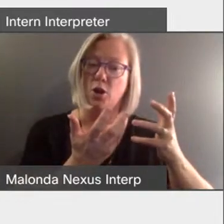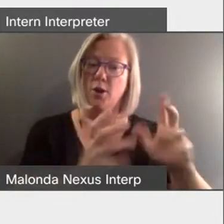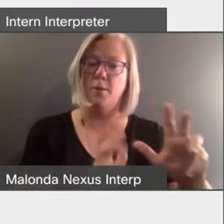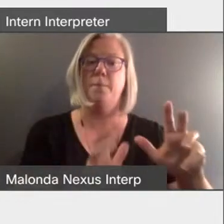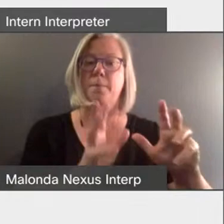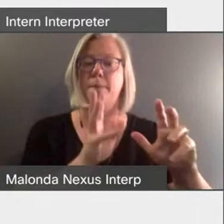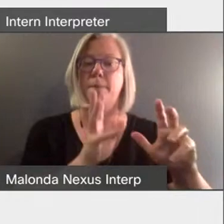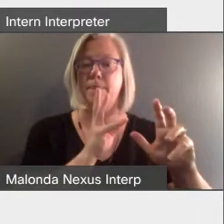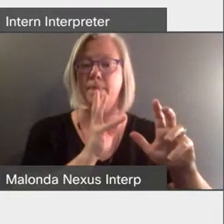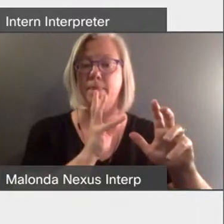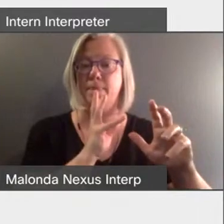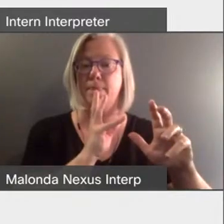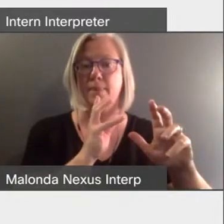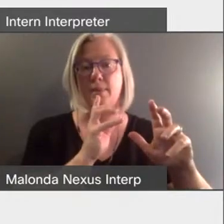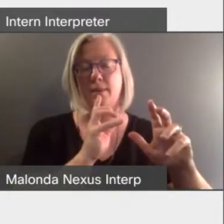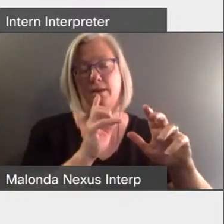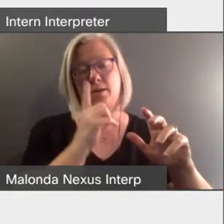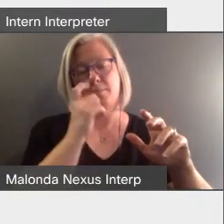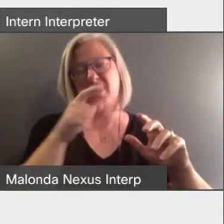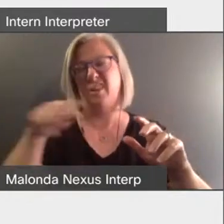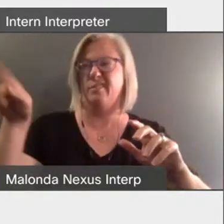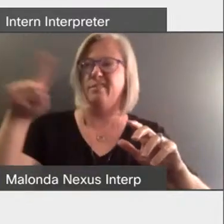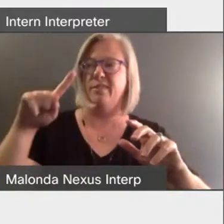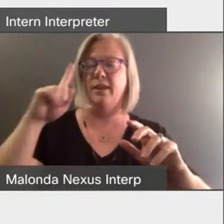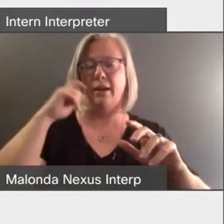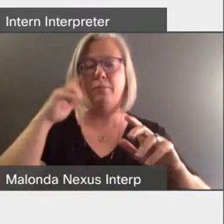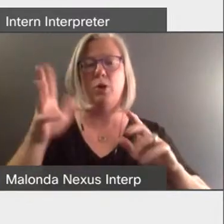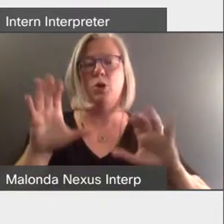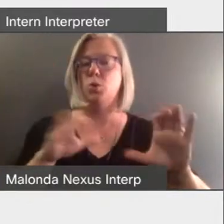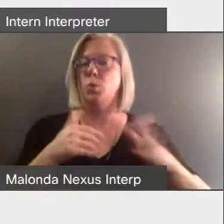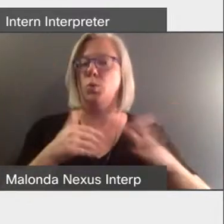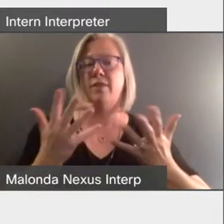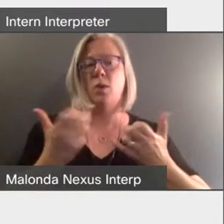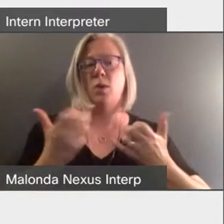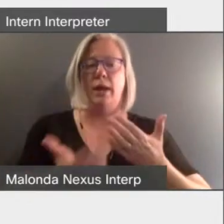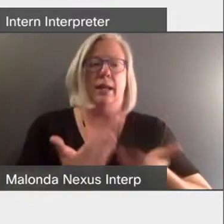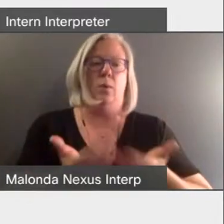because they're going to do what they're going to do anyway.